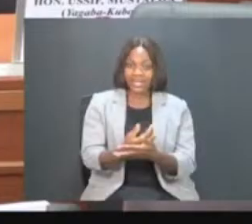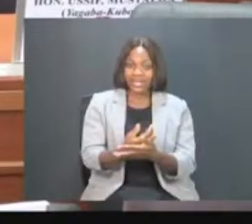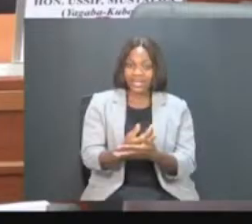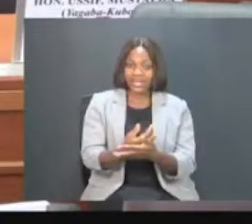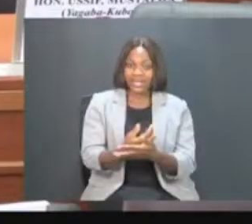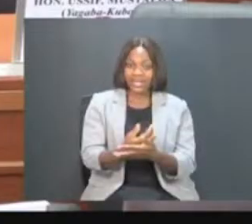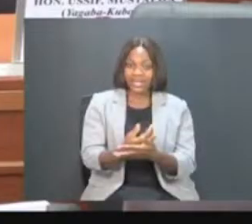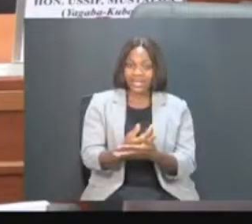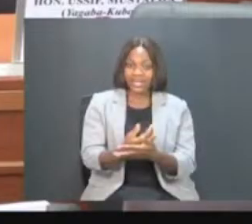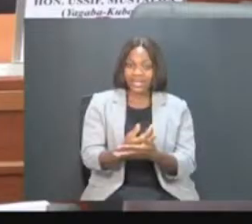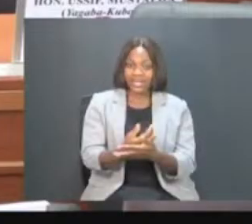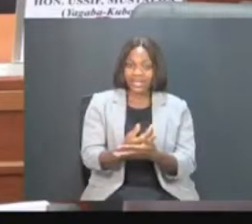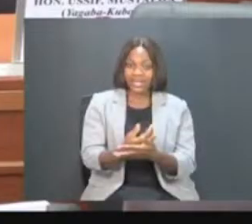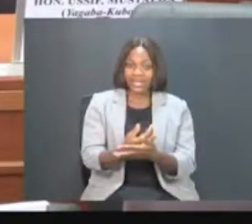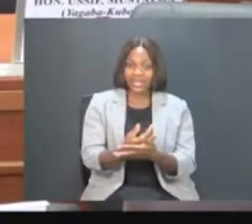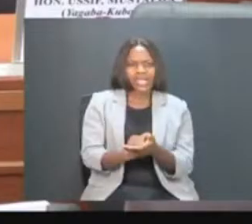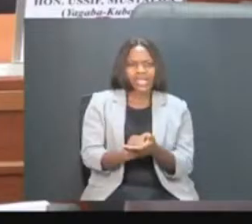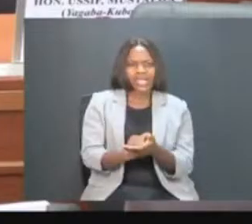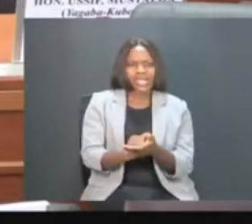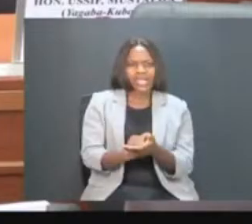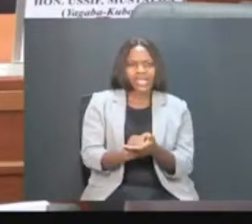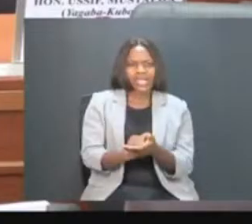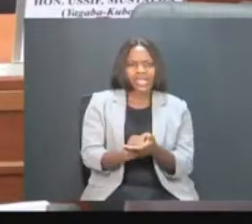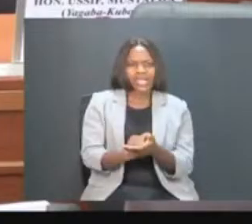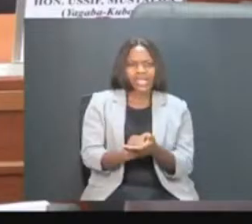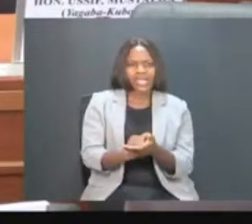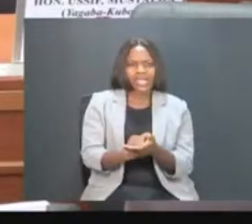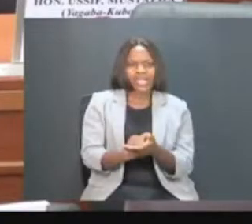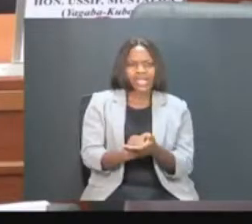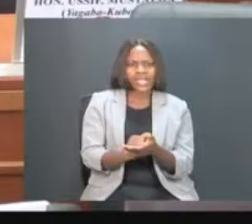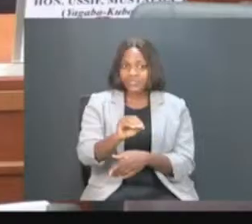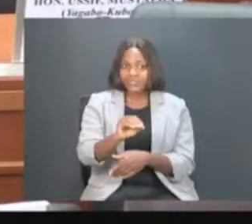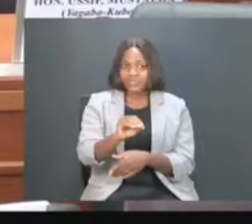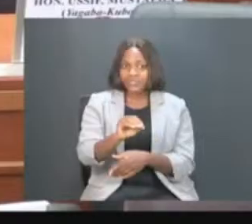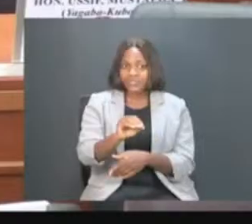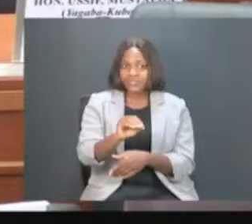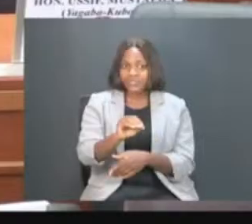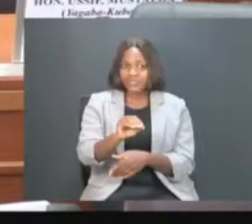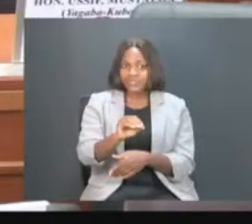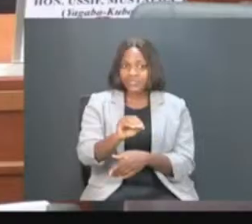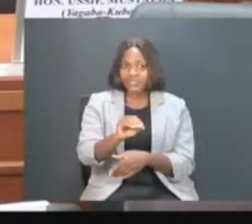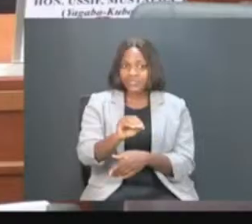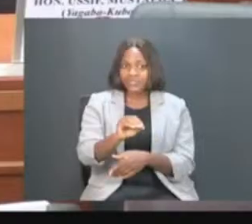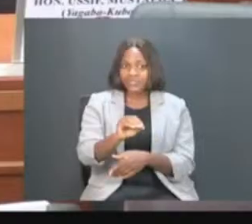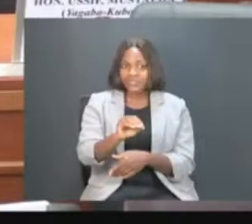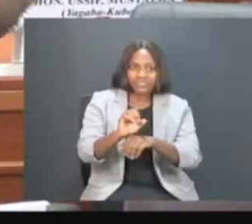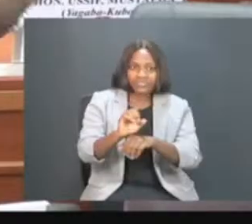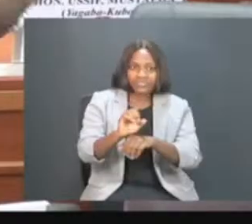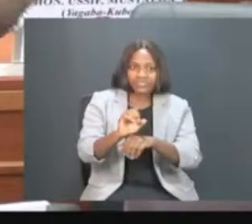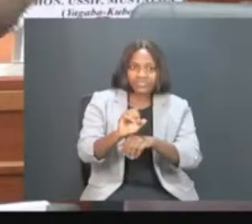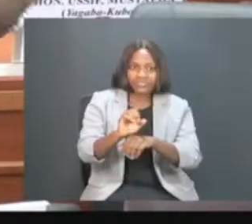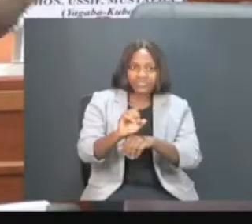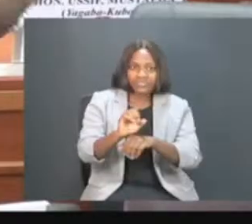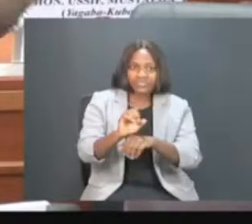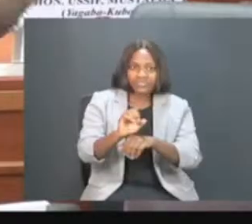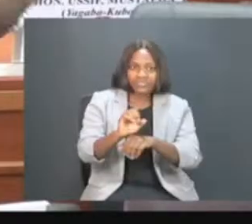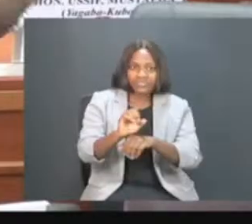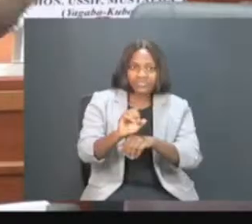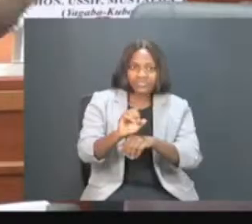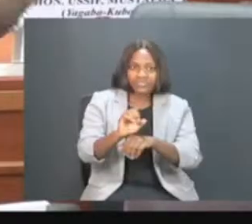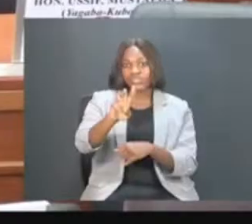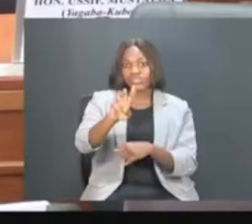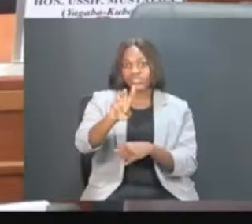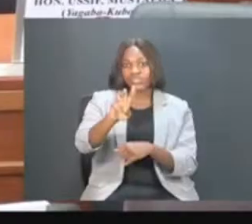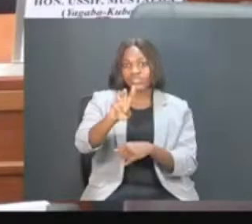that at least 150 functioning factories were left at the end of 2024. Not me, the NDPC reports